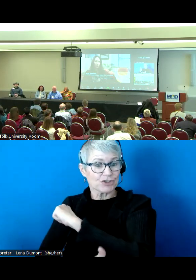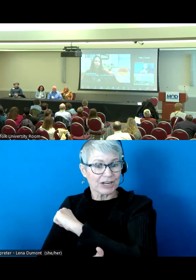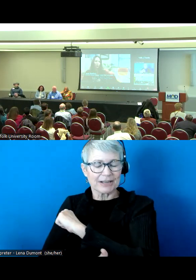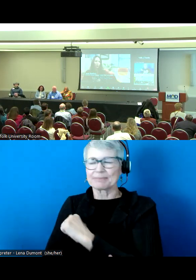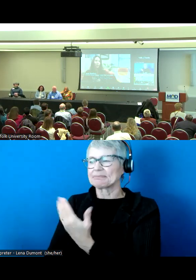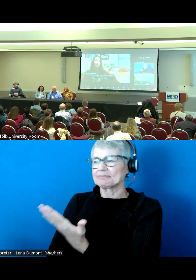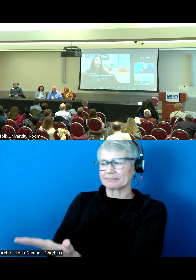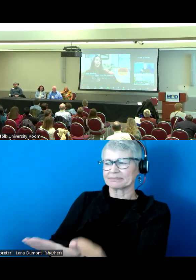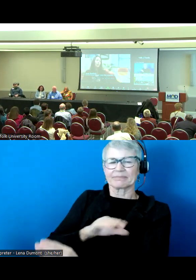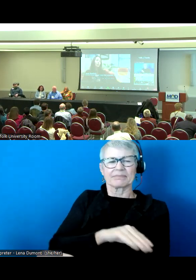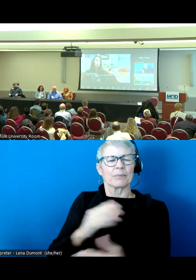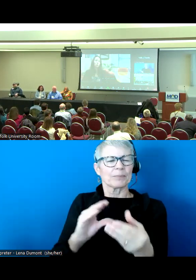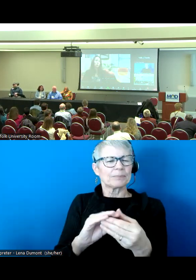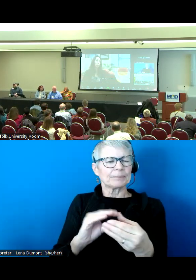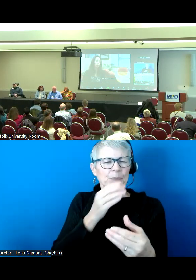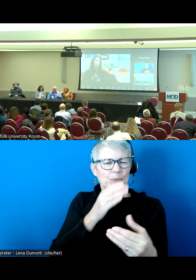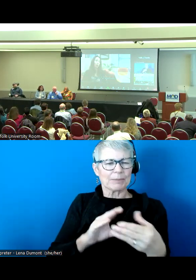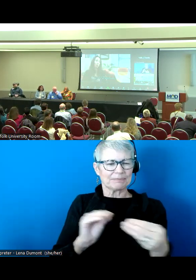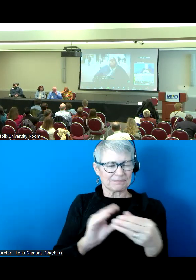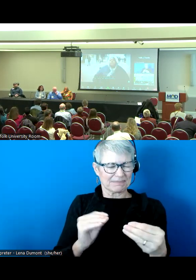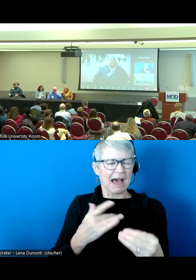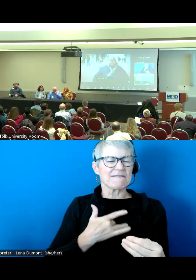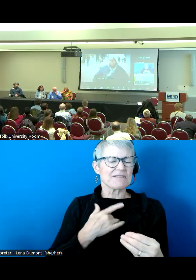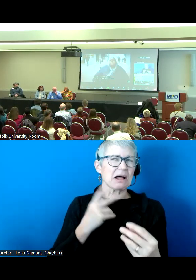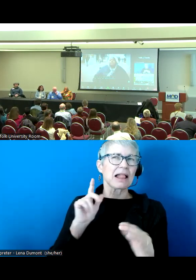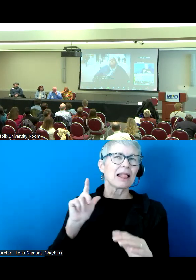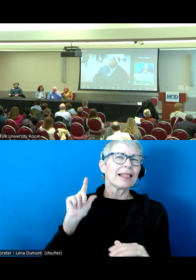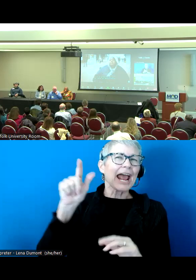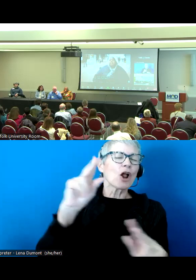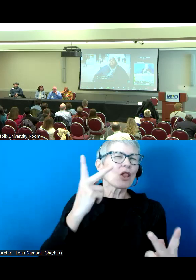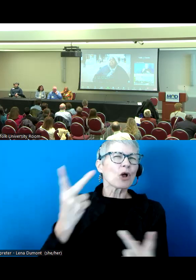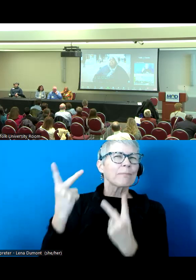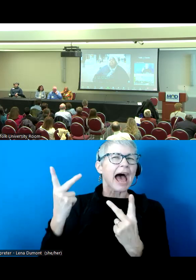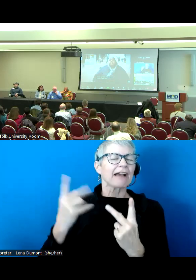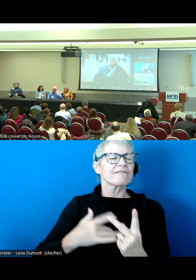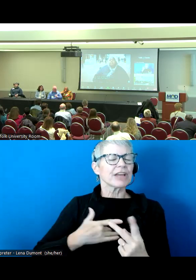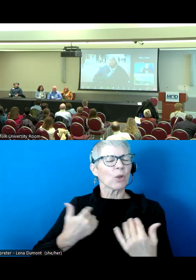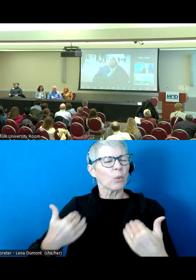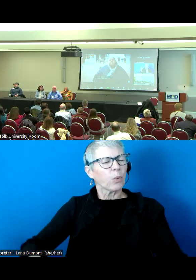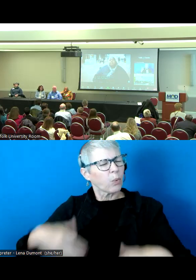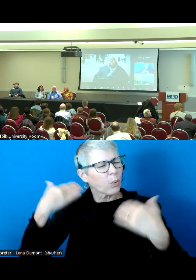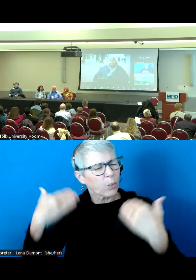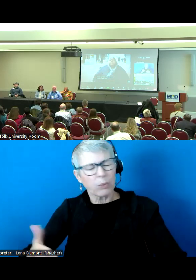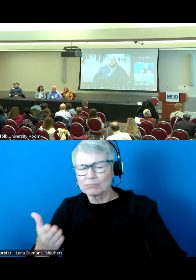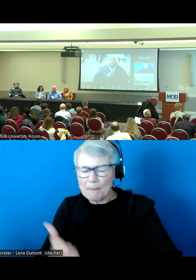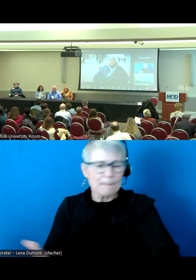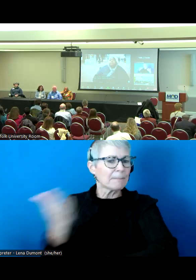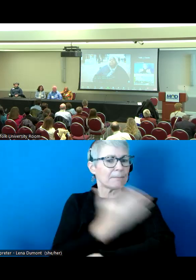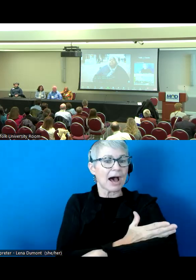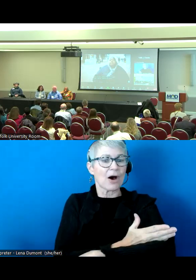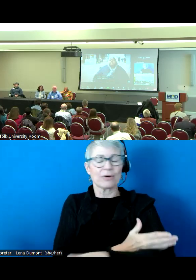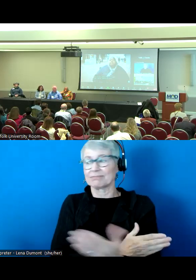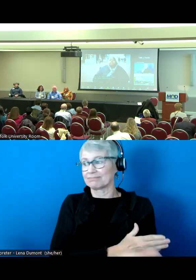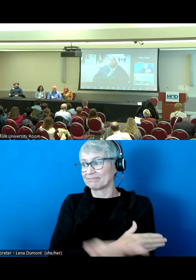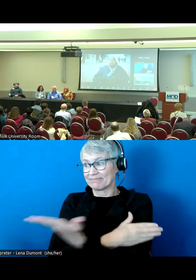back and just be blown away. It's gratifying to be able to participate in the improvements in the system, not just